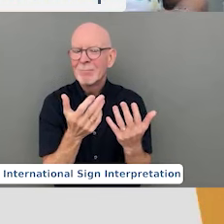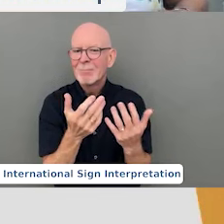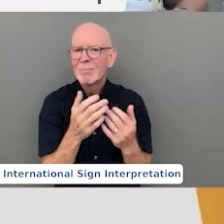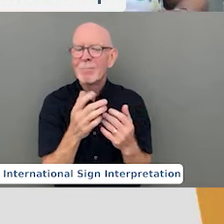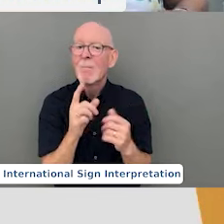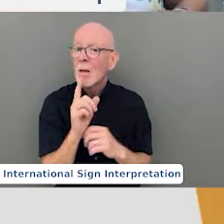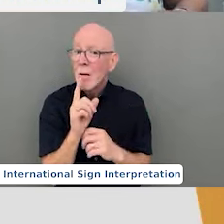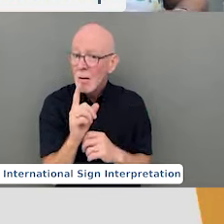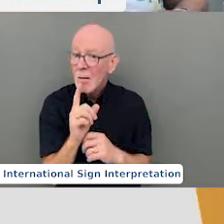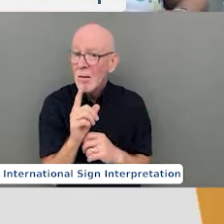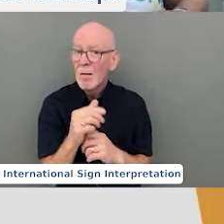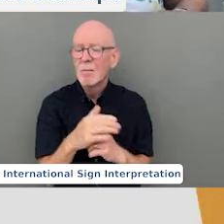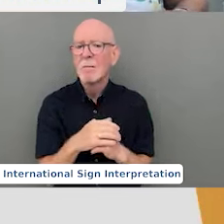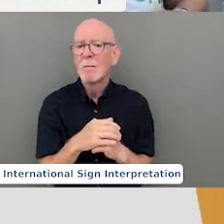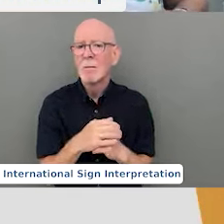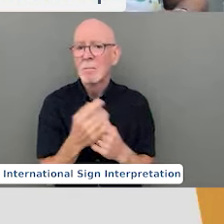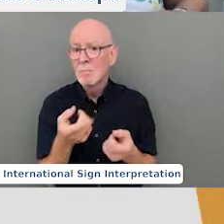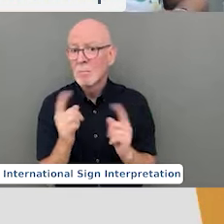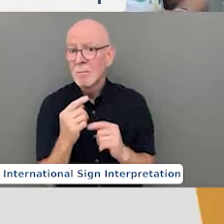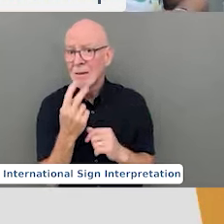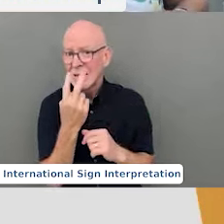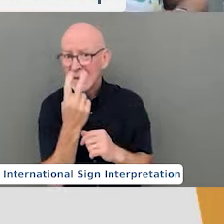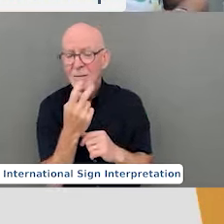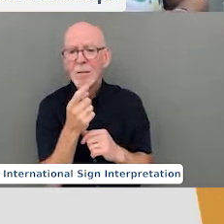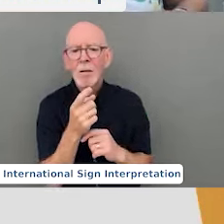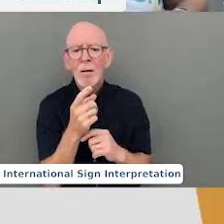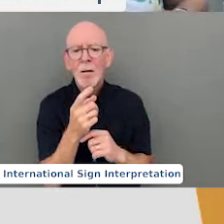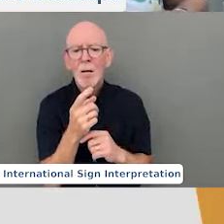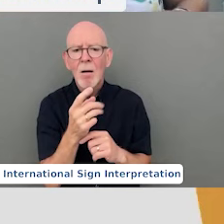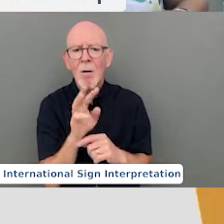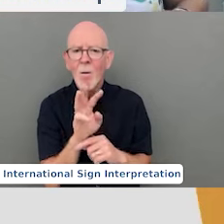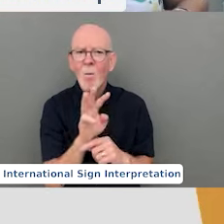and there are very limited opportunity for integration.